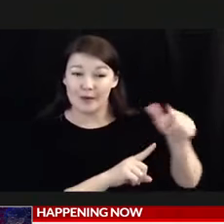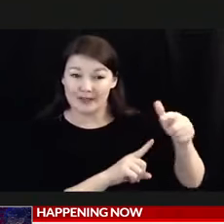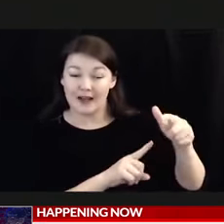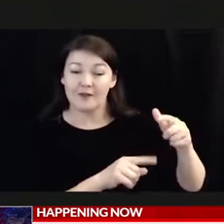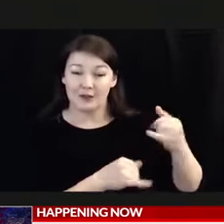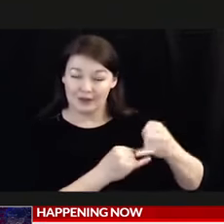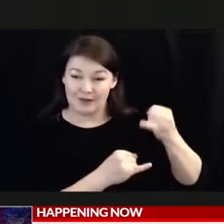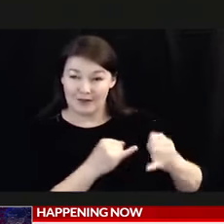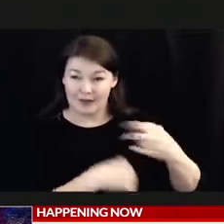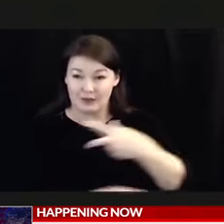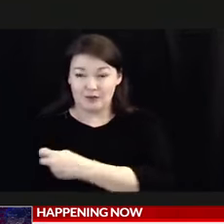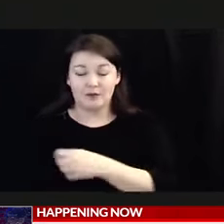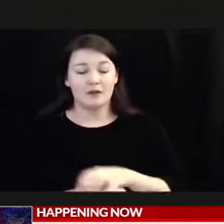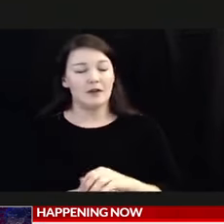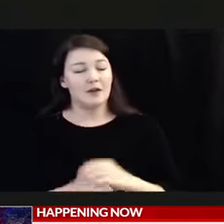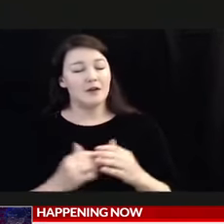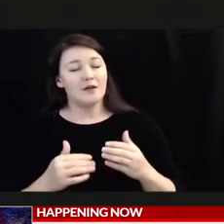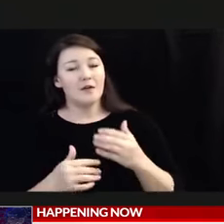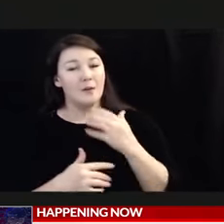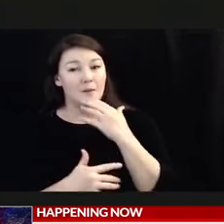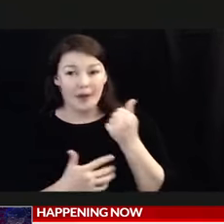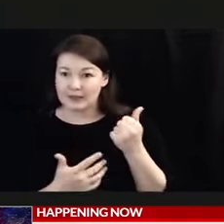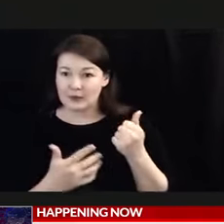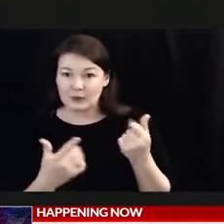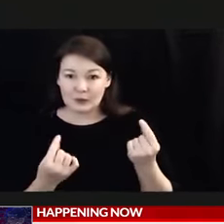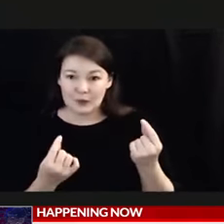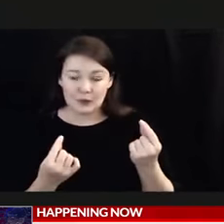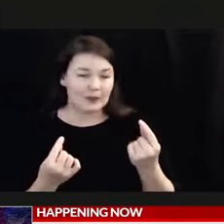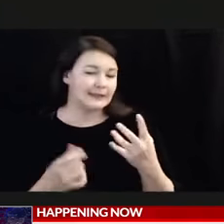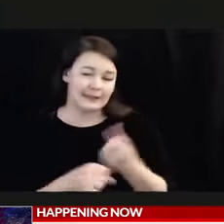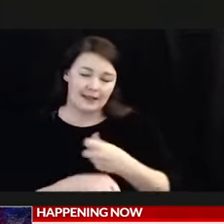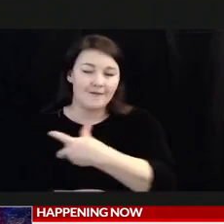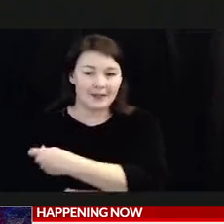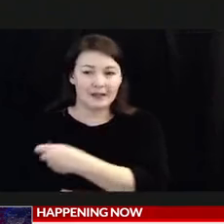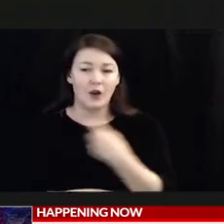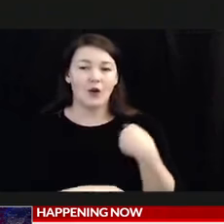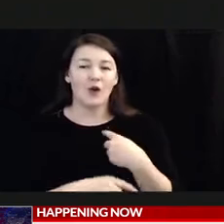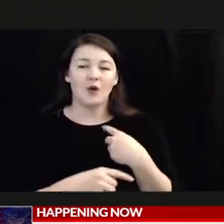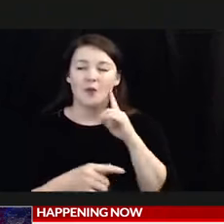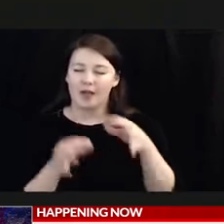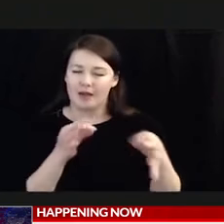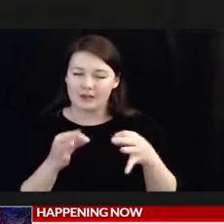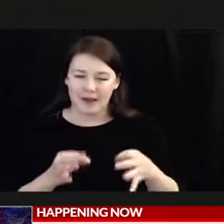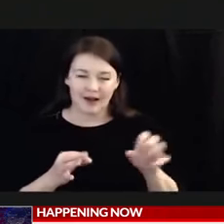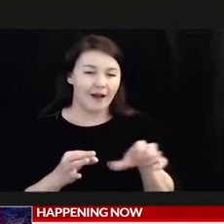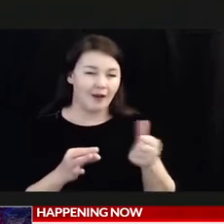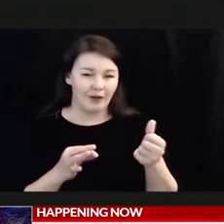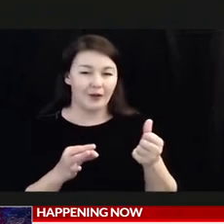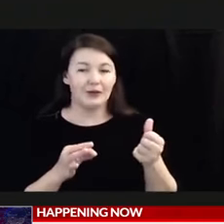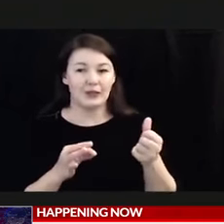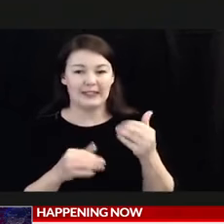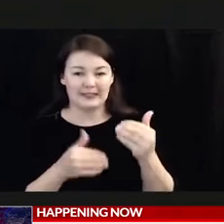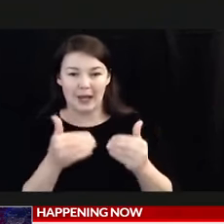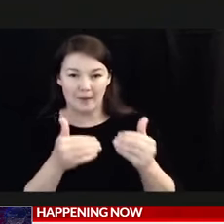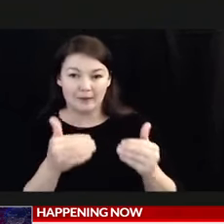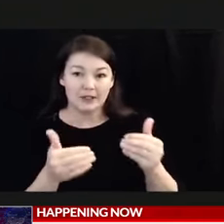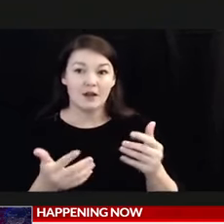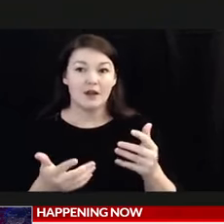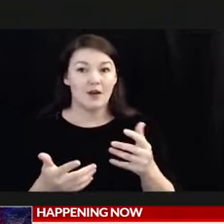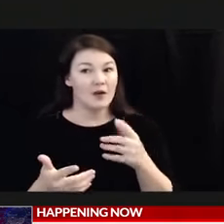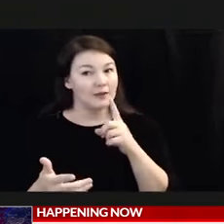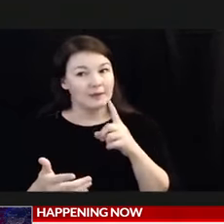best way to protect yourself by far is to get vaccinated. You'll hear about some of the other steps we're taking, promising impact of monoclonal antibodies and